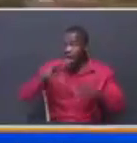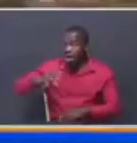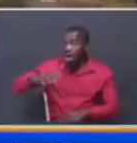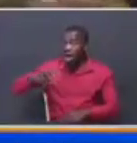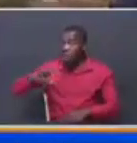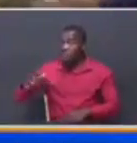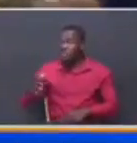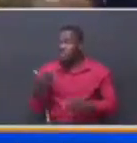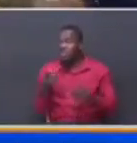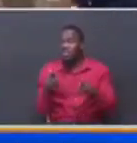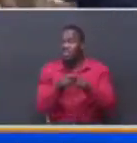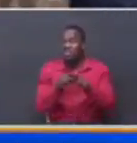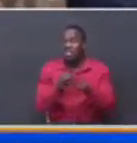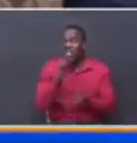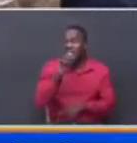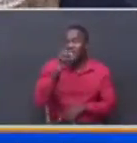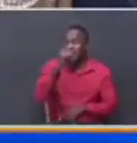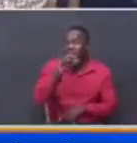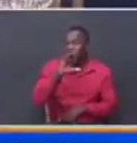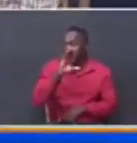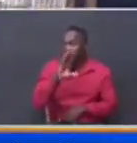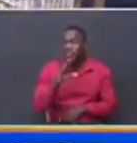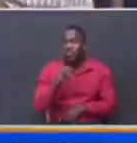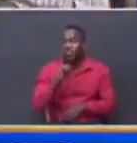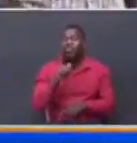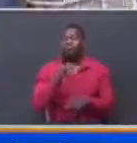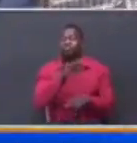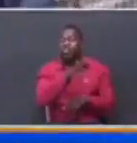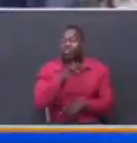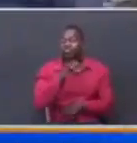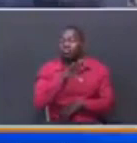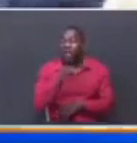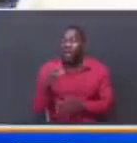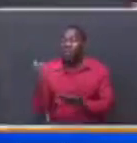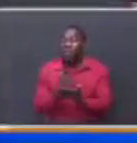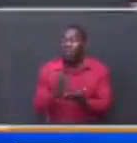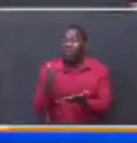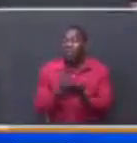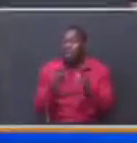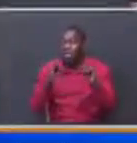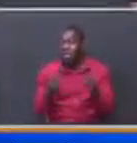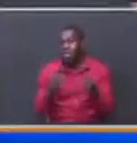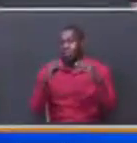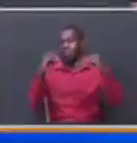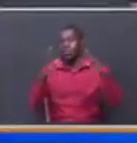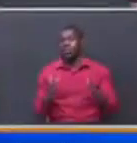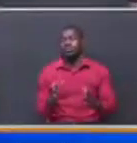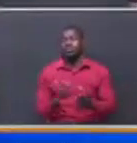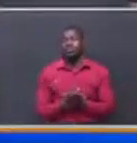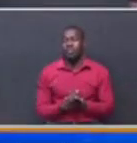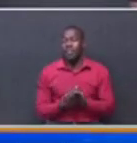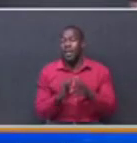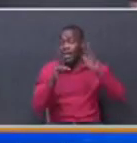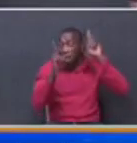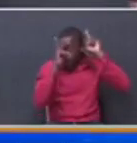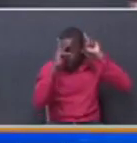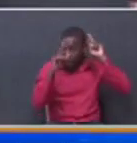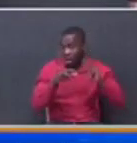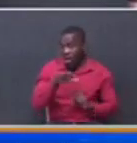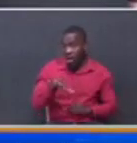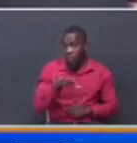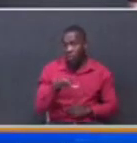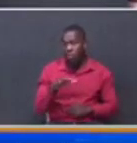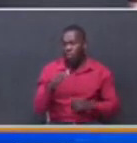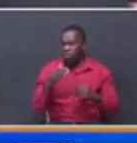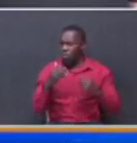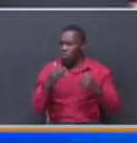teachers' recruitment, urging Teachers Service Commission, TSC, to intervene. Kakamega having a shortage of